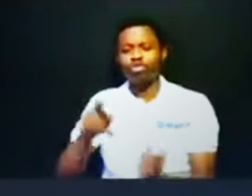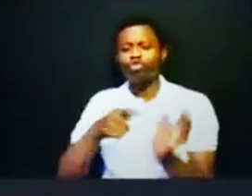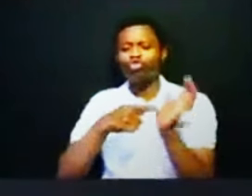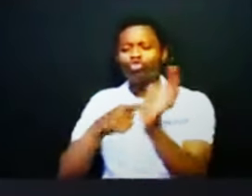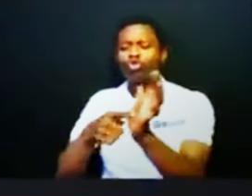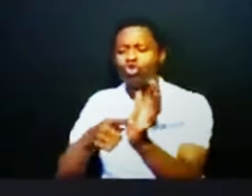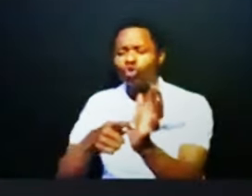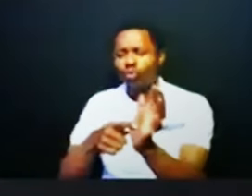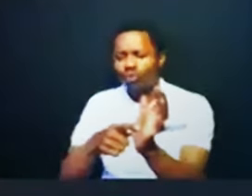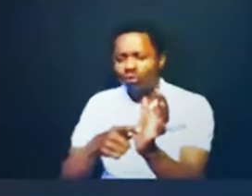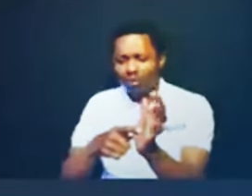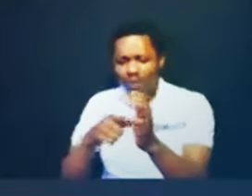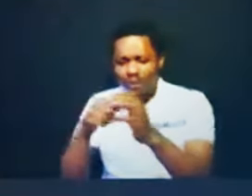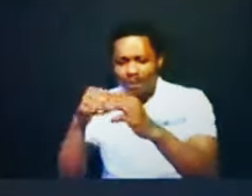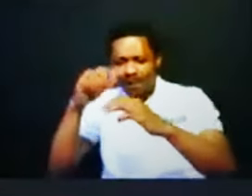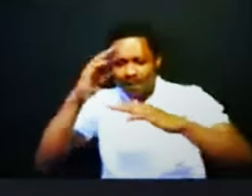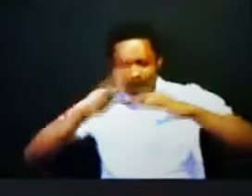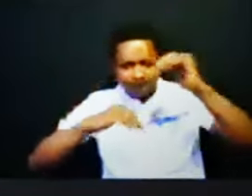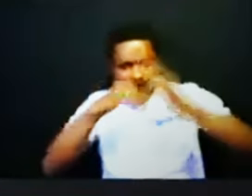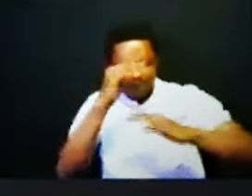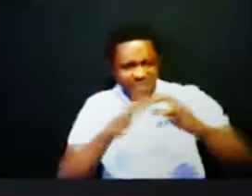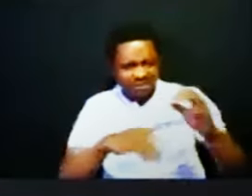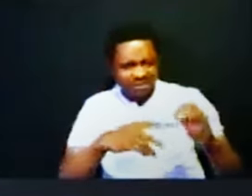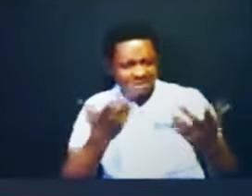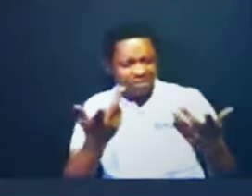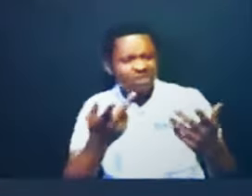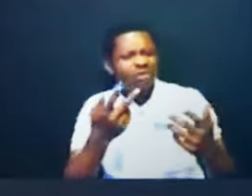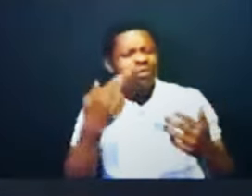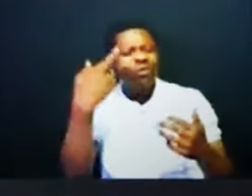purpose for which a structure has been built.